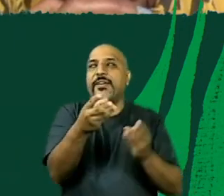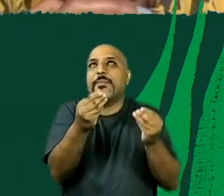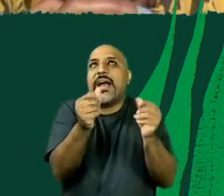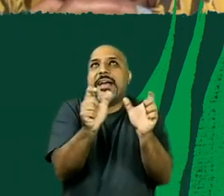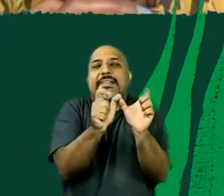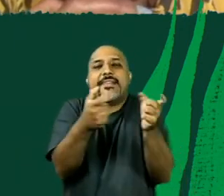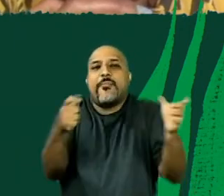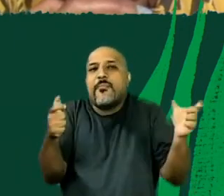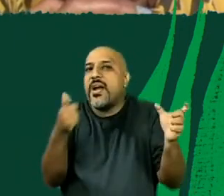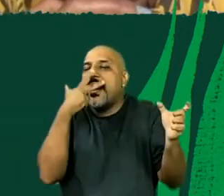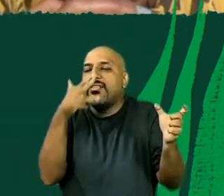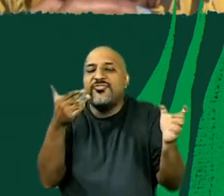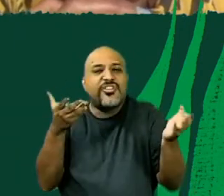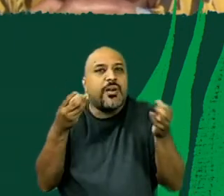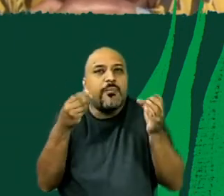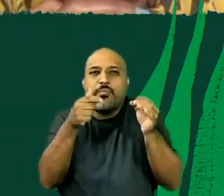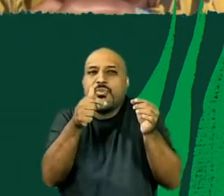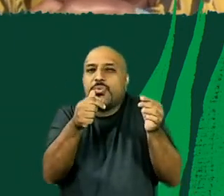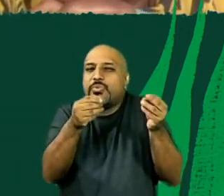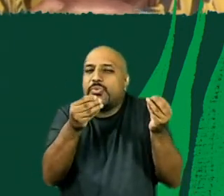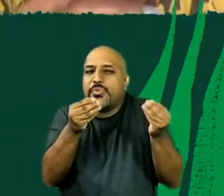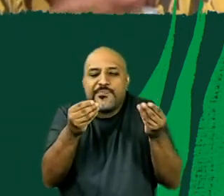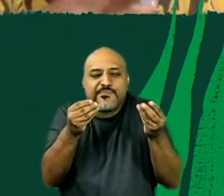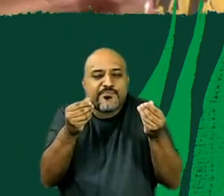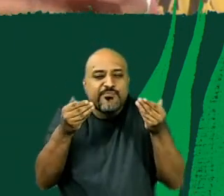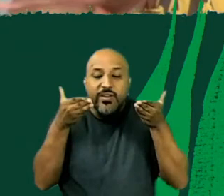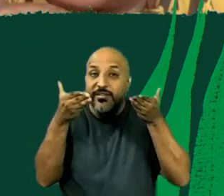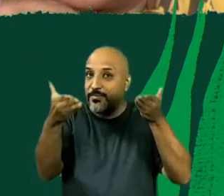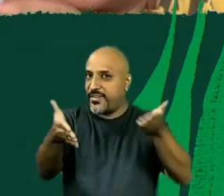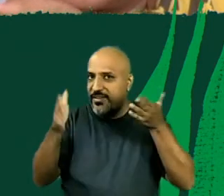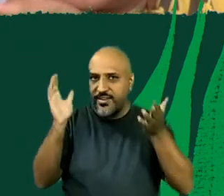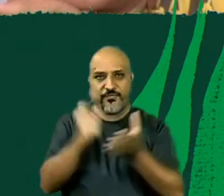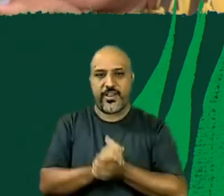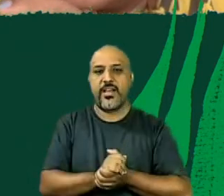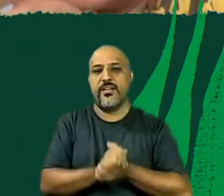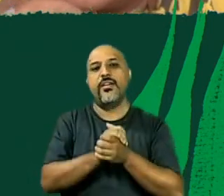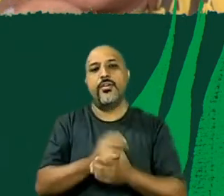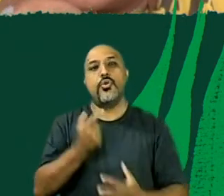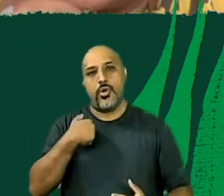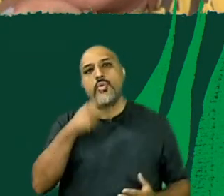semantics, a special semantics. I always say,